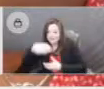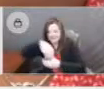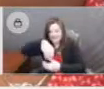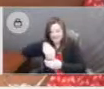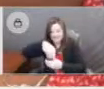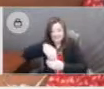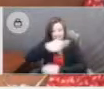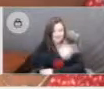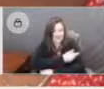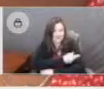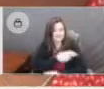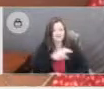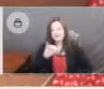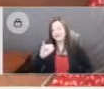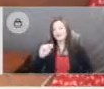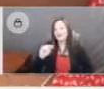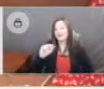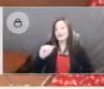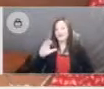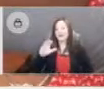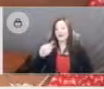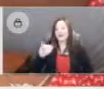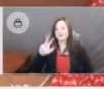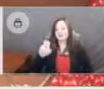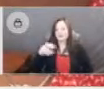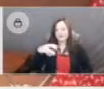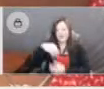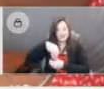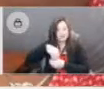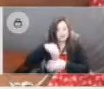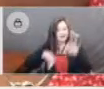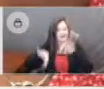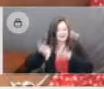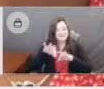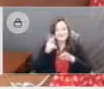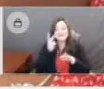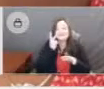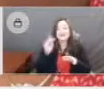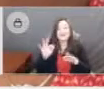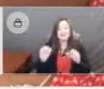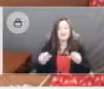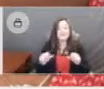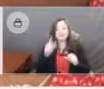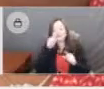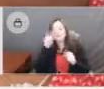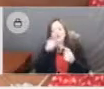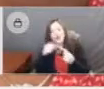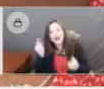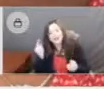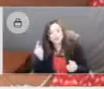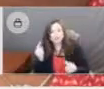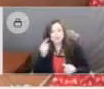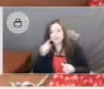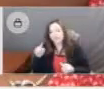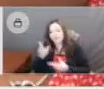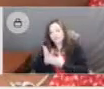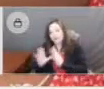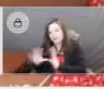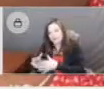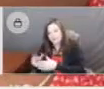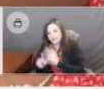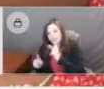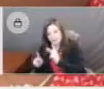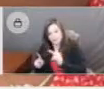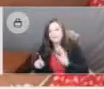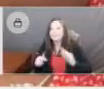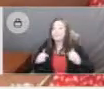are we call inactive ingredients, to see if they have any potential for allergies in certain groups of people. I will